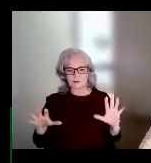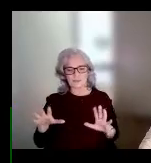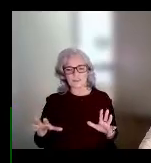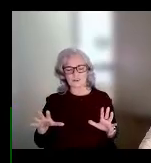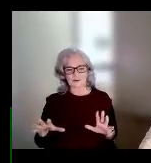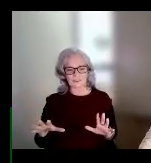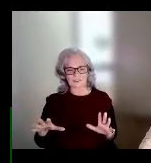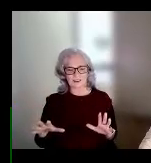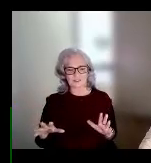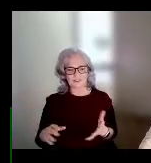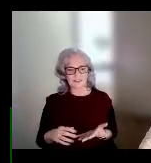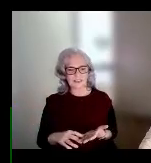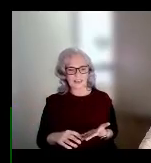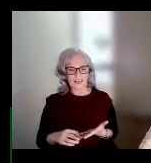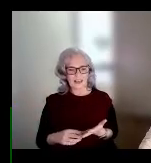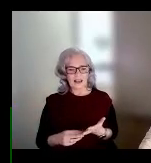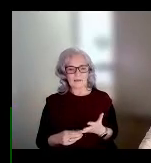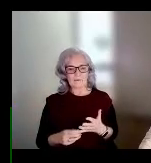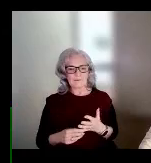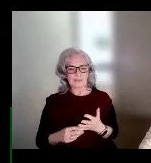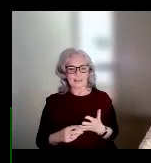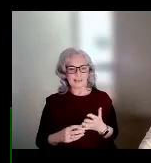a much better reach across the country.